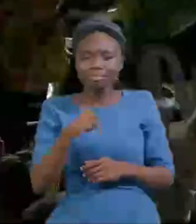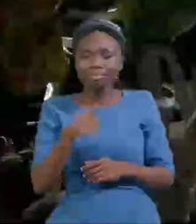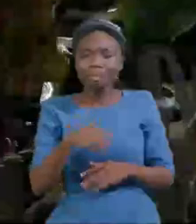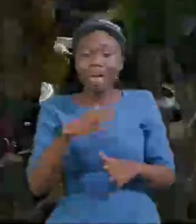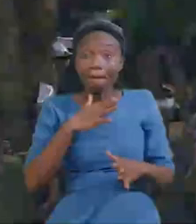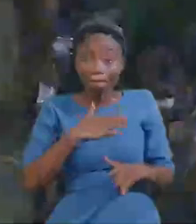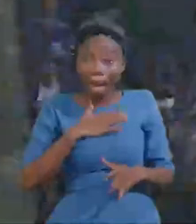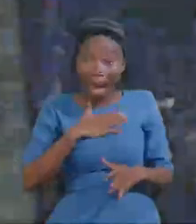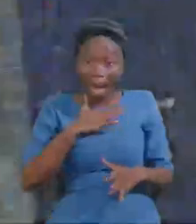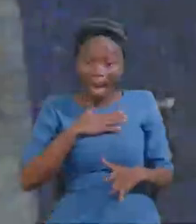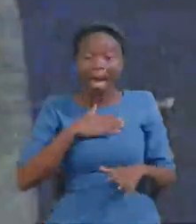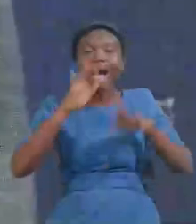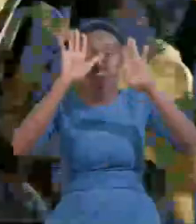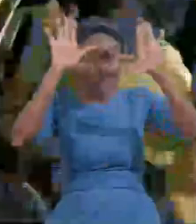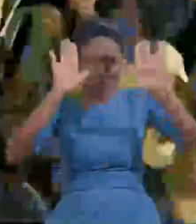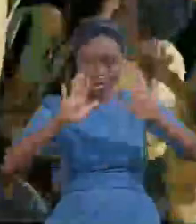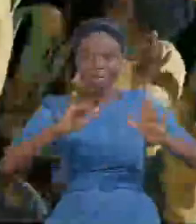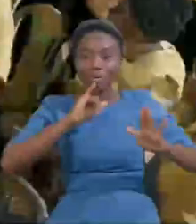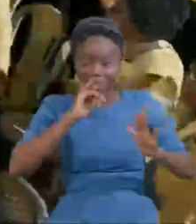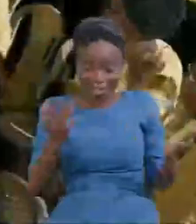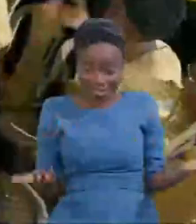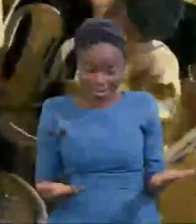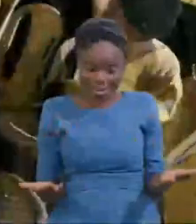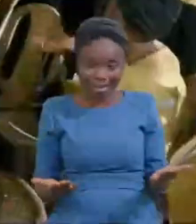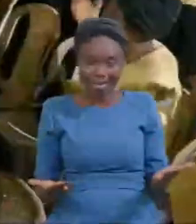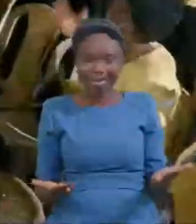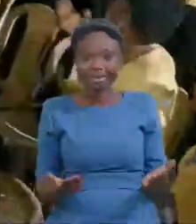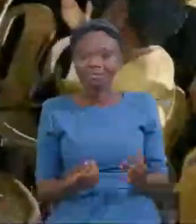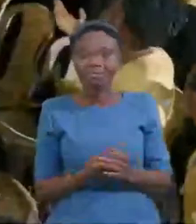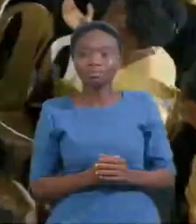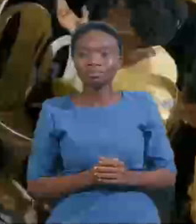My miracle is here.